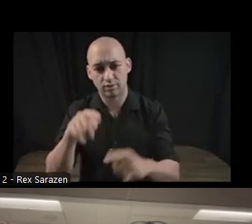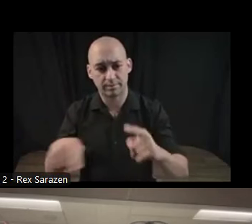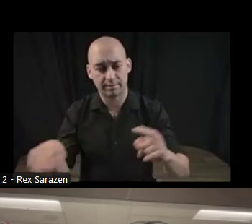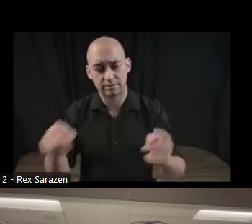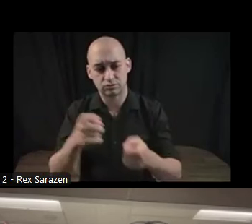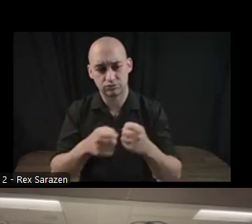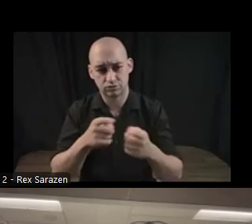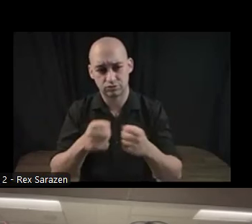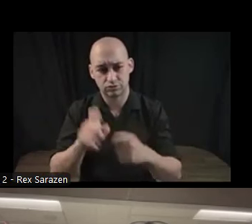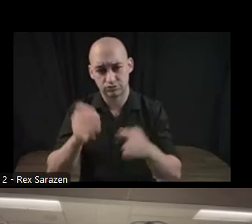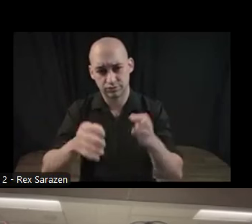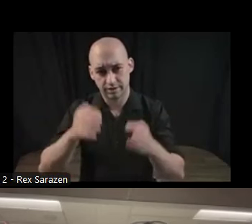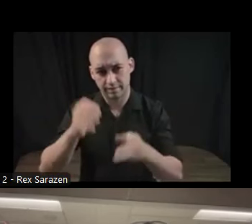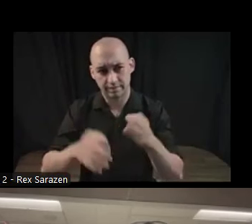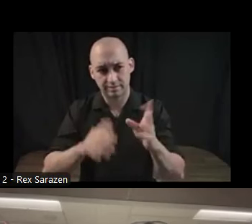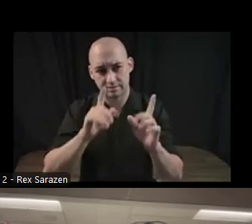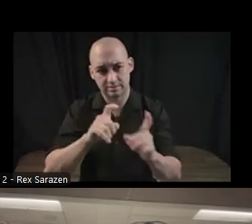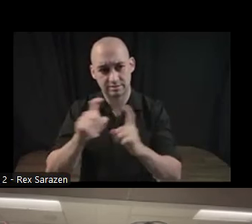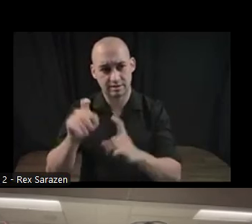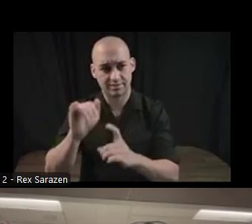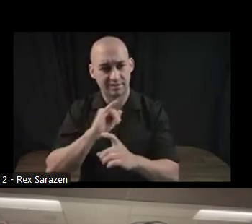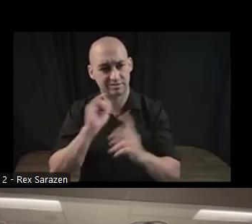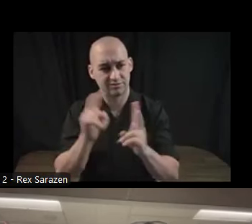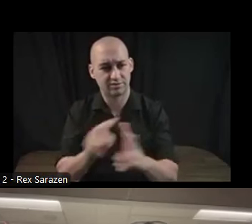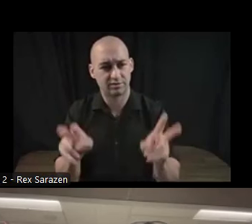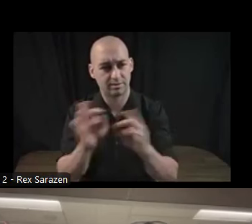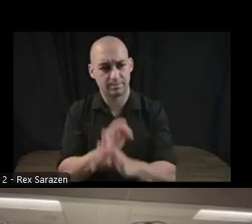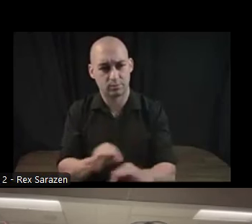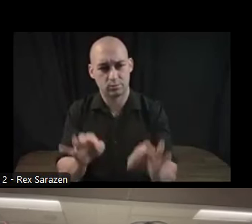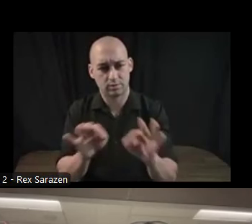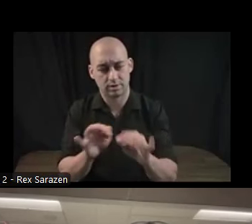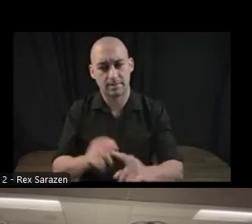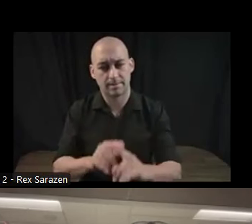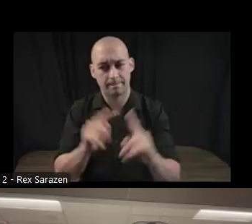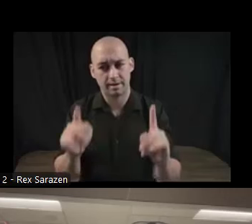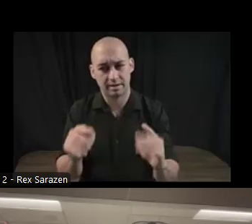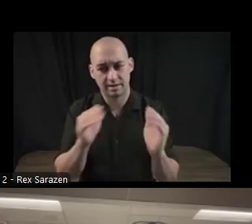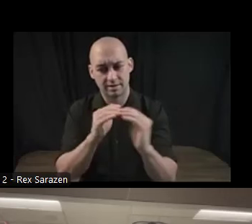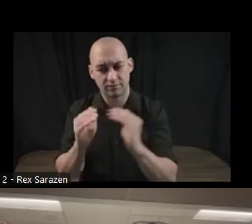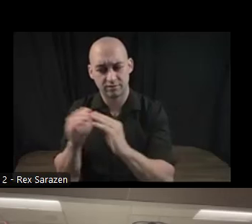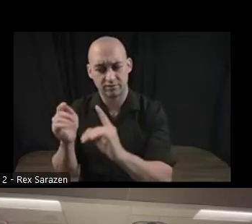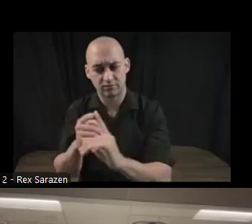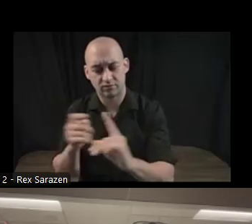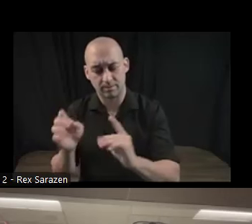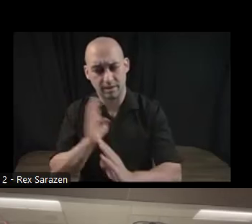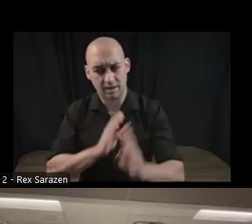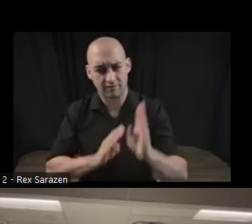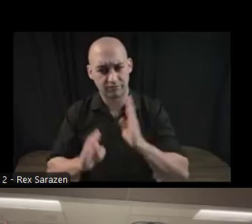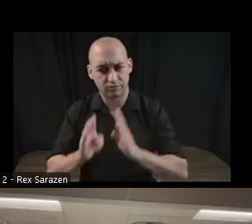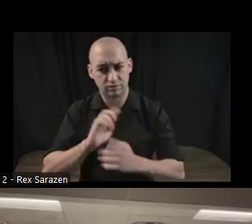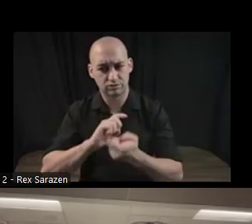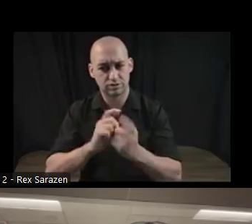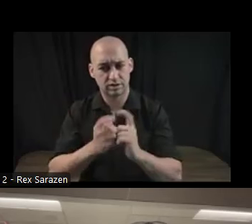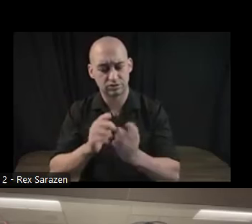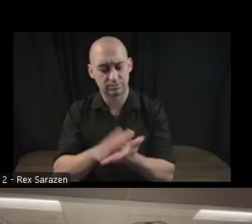this is very important. But even from the behavioral change literature, we know